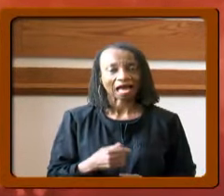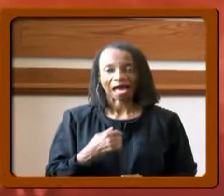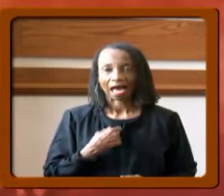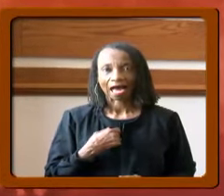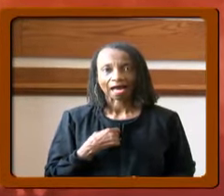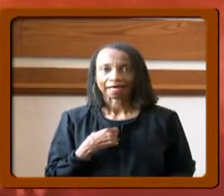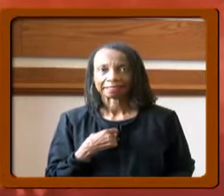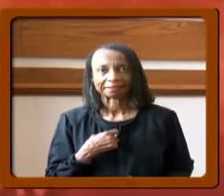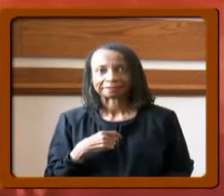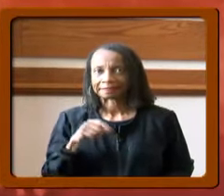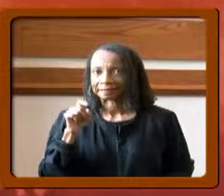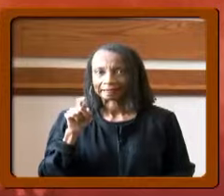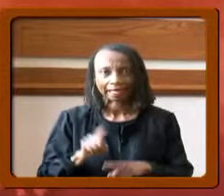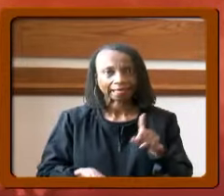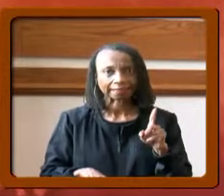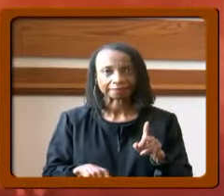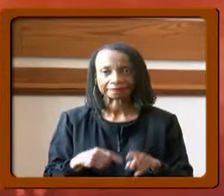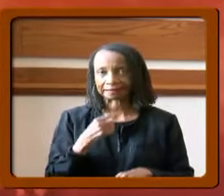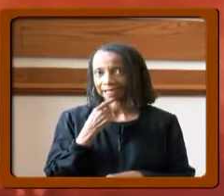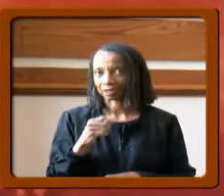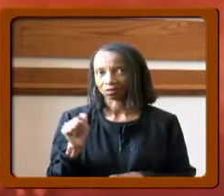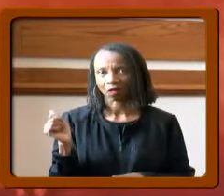I just can't.